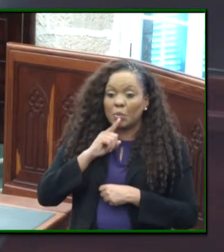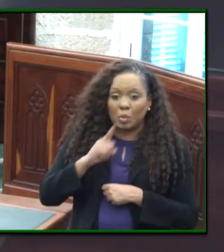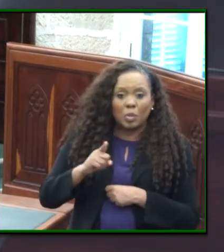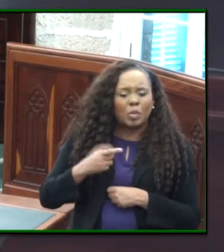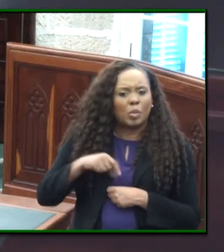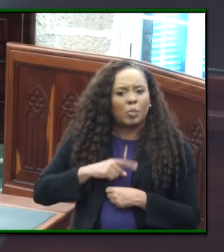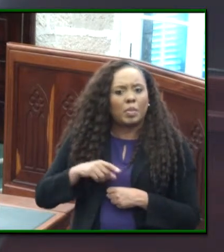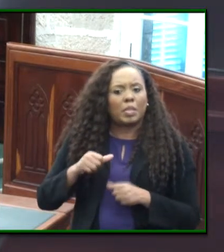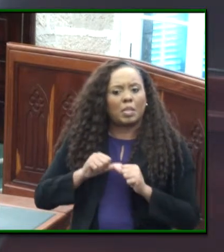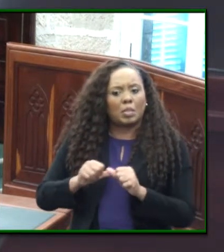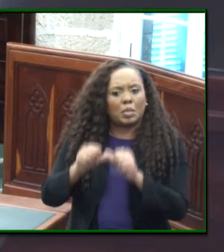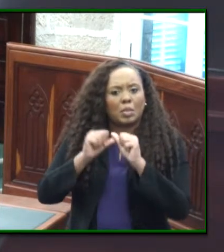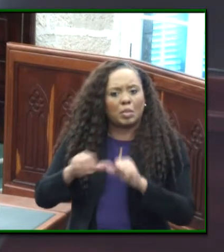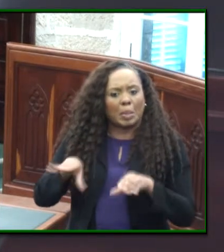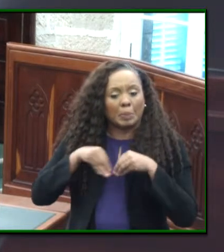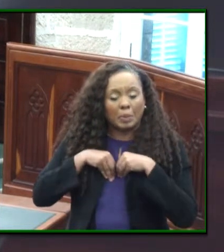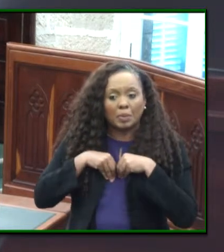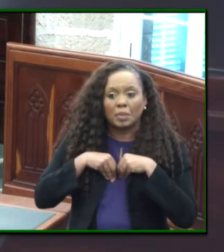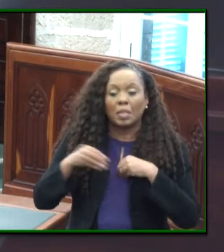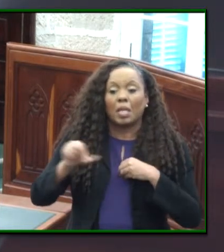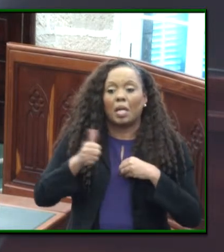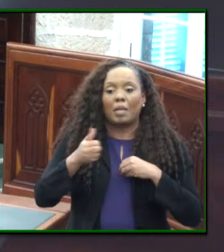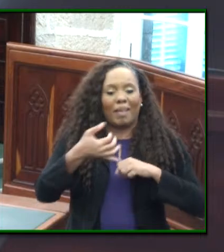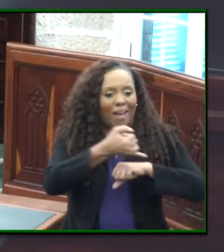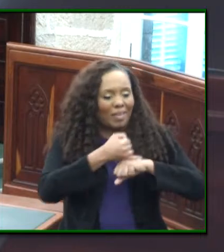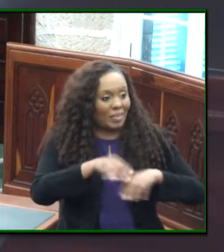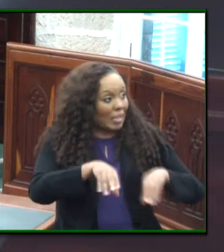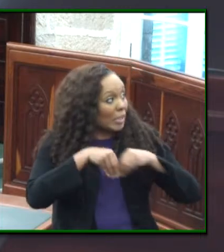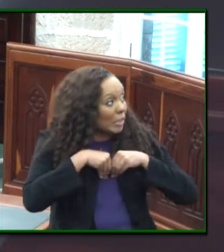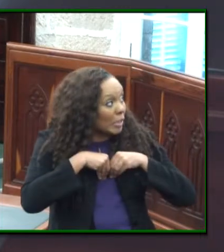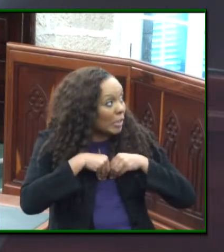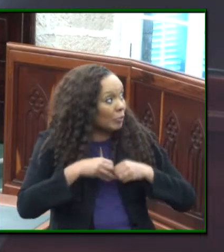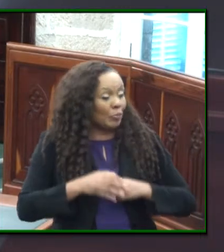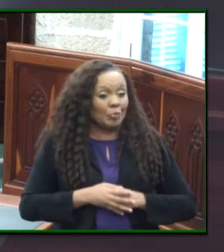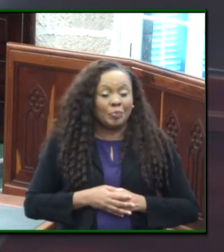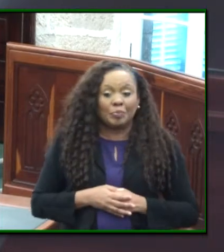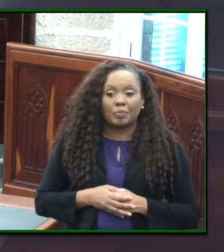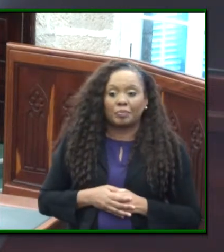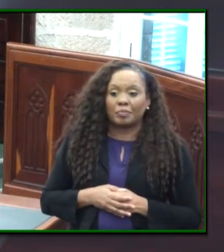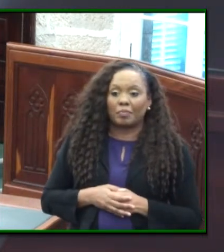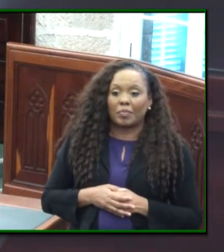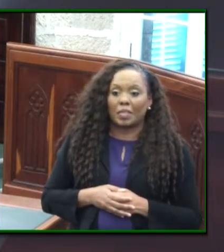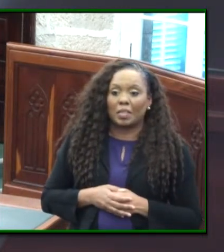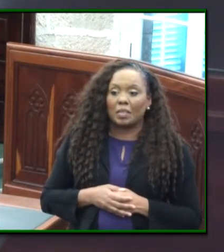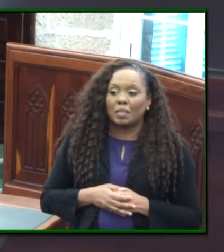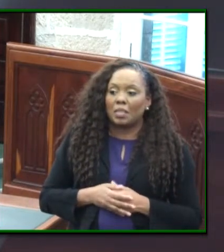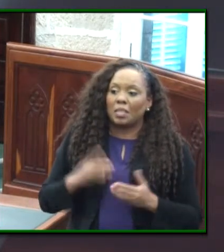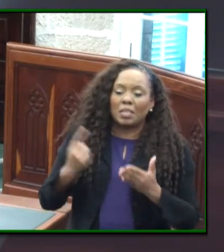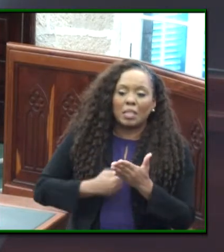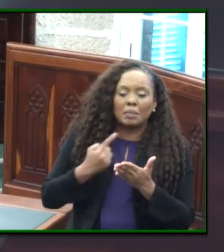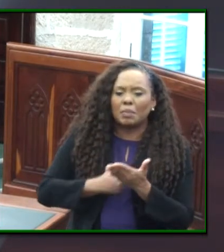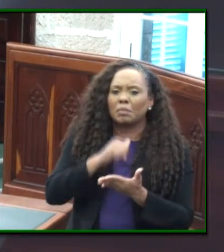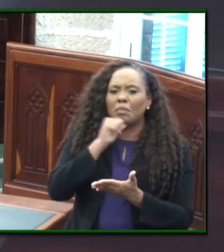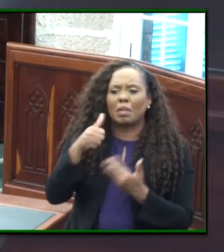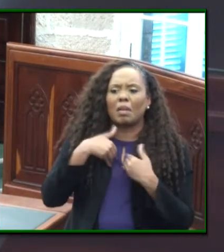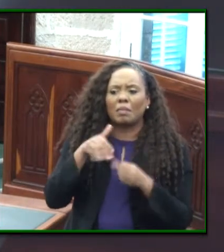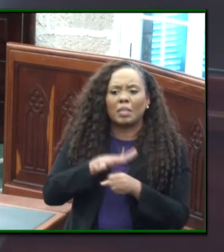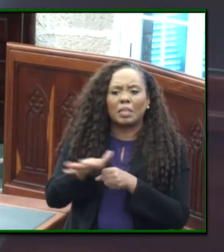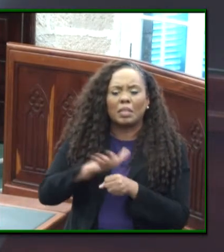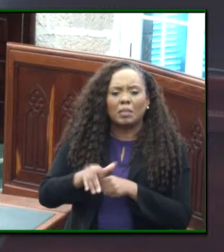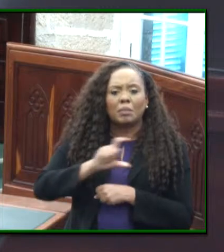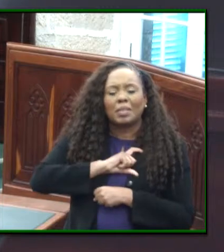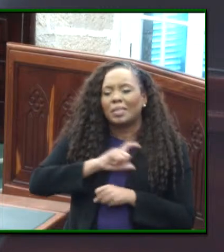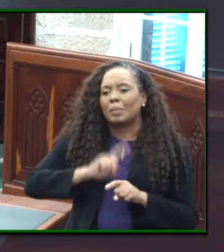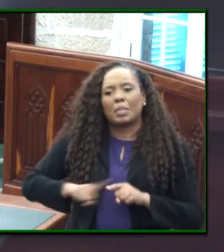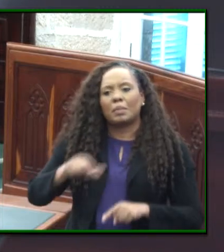them. So we are on the right track. And as I mentioned, the numbers may be low, but we cannot throw our arms in the